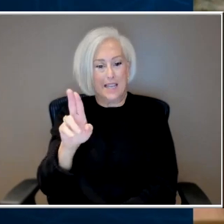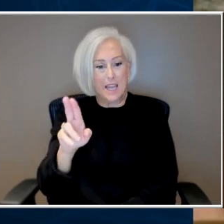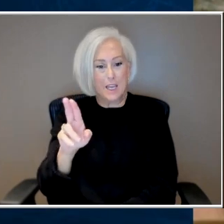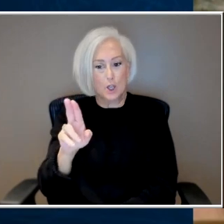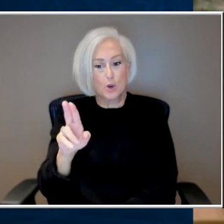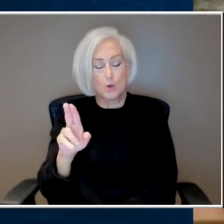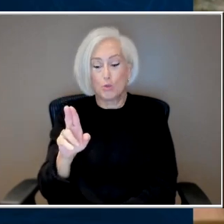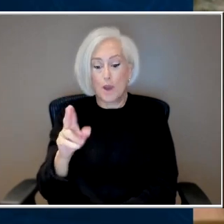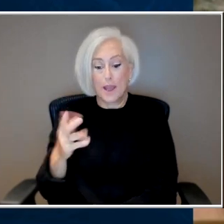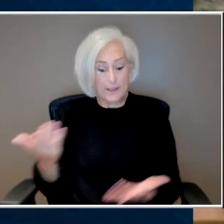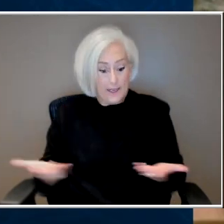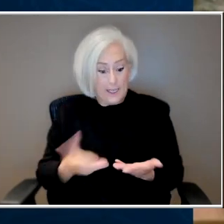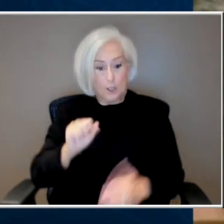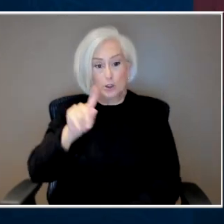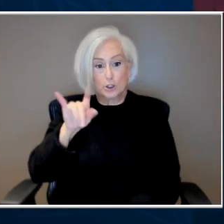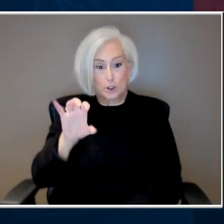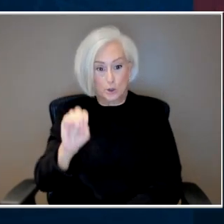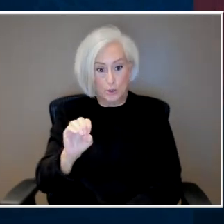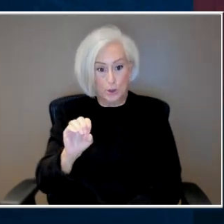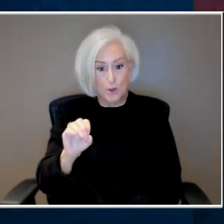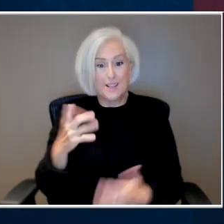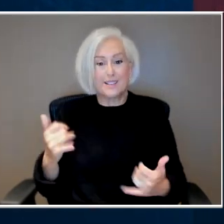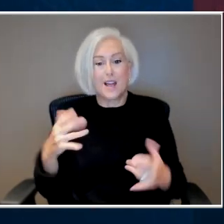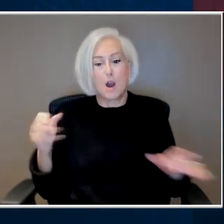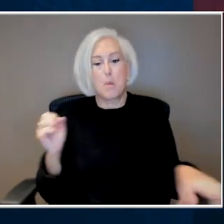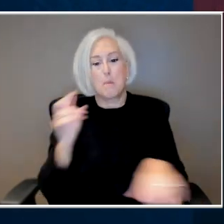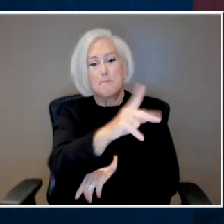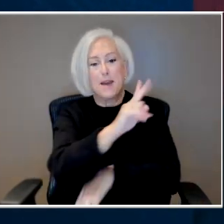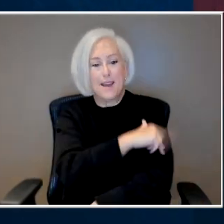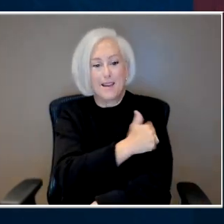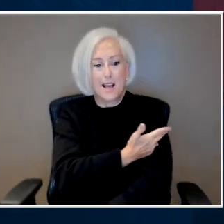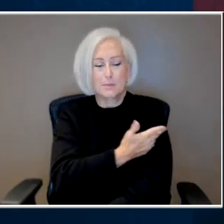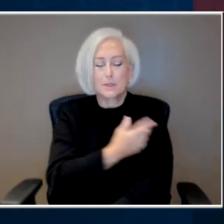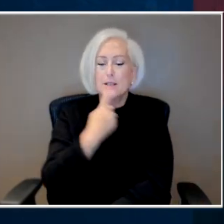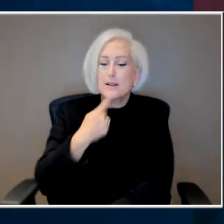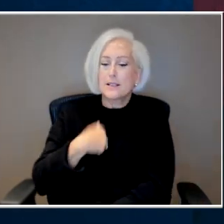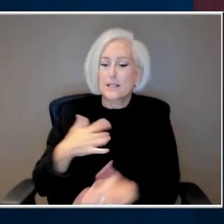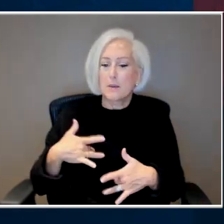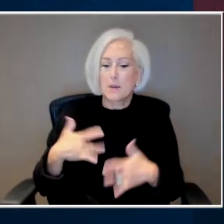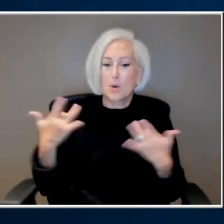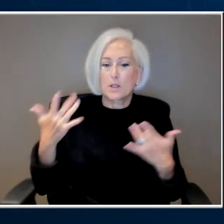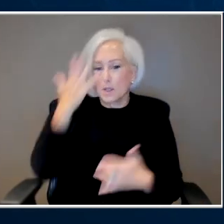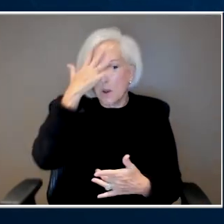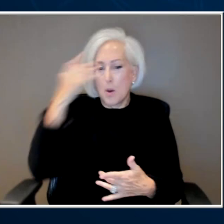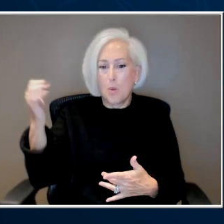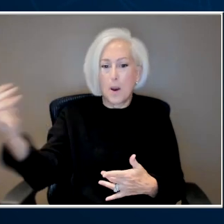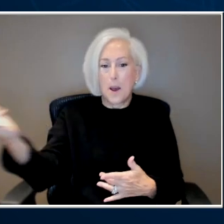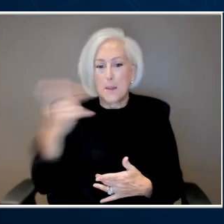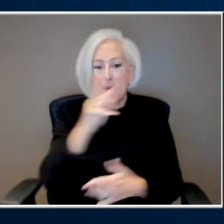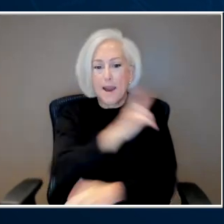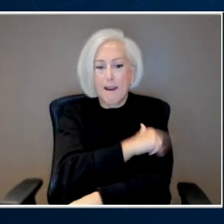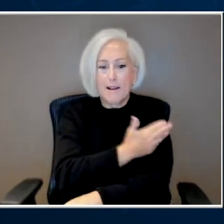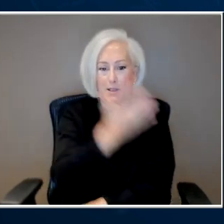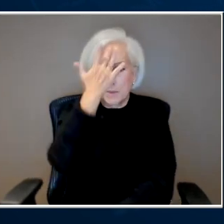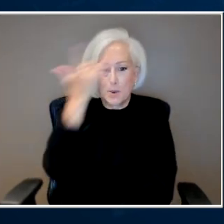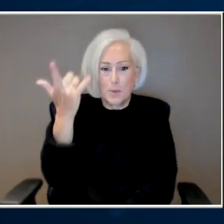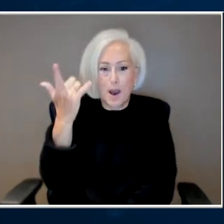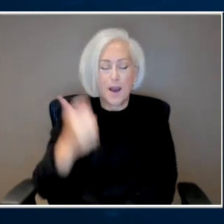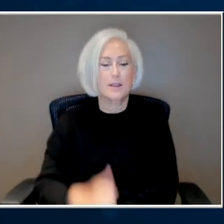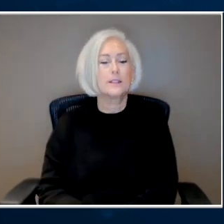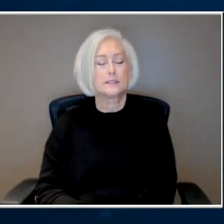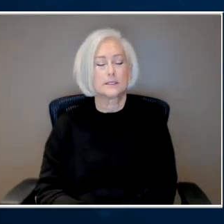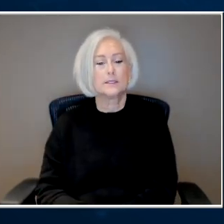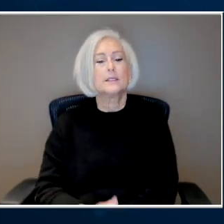weeks ago with us. He's back in the hospital. Anil, how are you doing? Tell us a little bit about what brought you back into the hospital. Well, actually, I was in